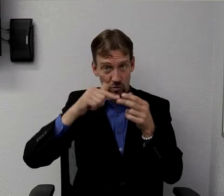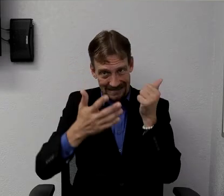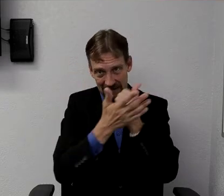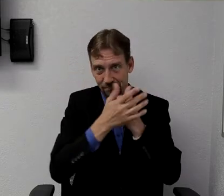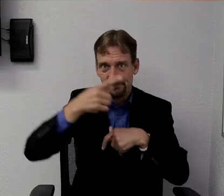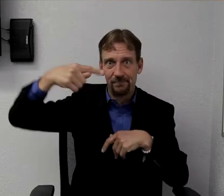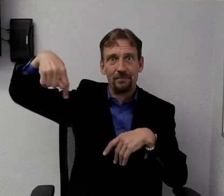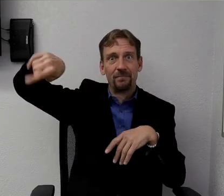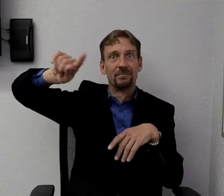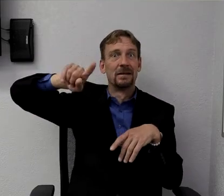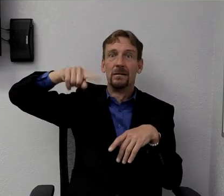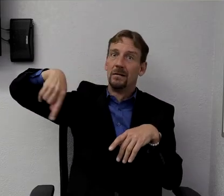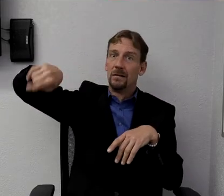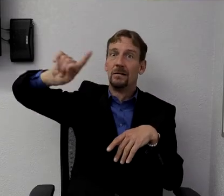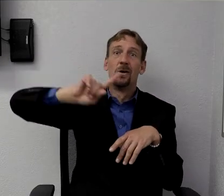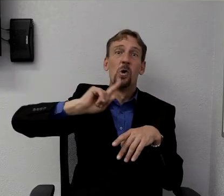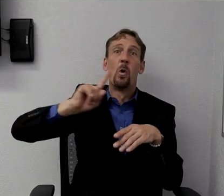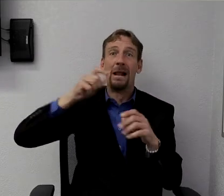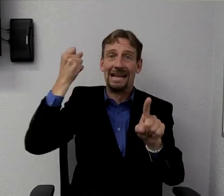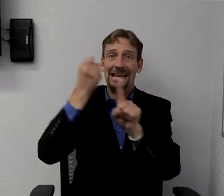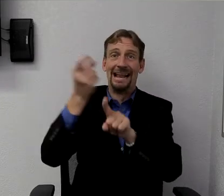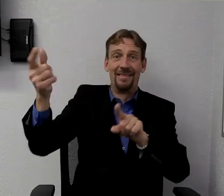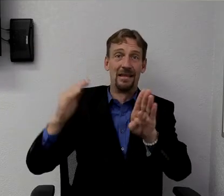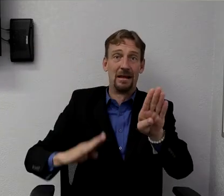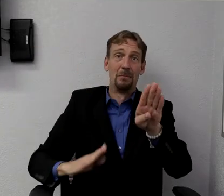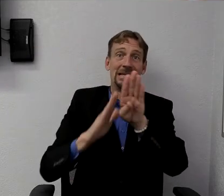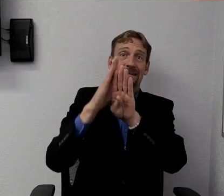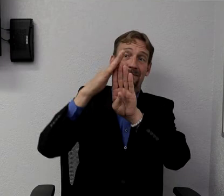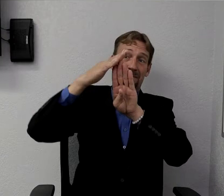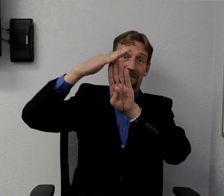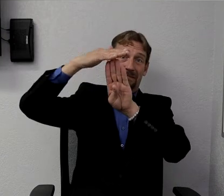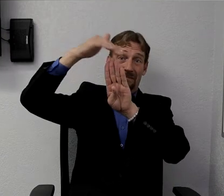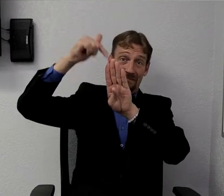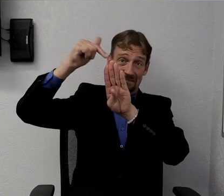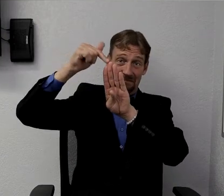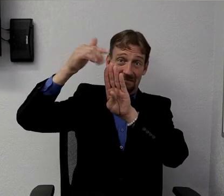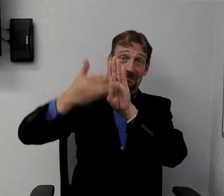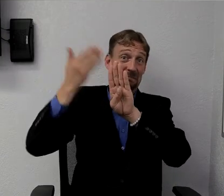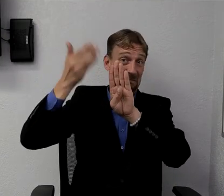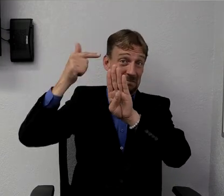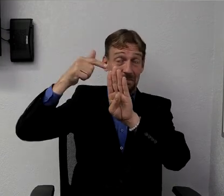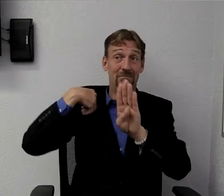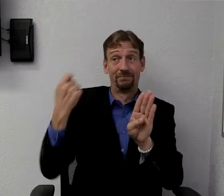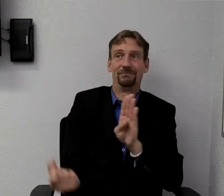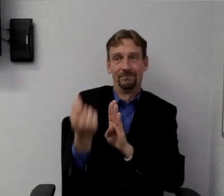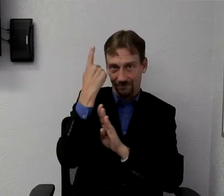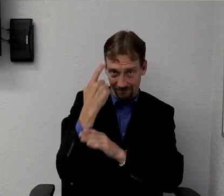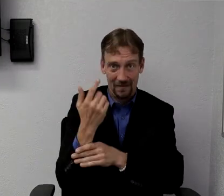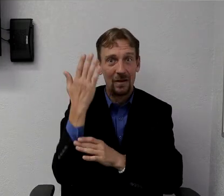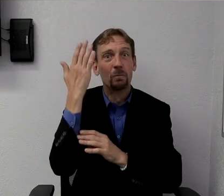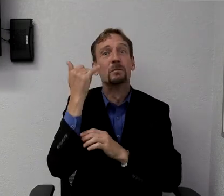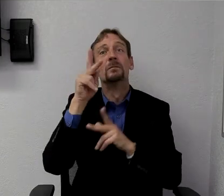approaching the peak of their crisis. And so I understand why folks on the West Coast, Oregon